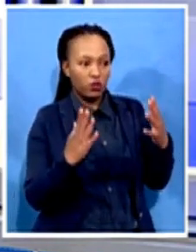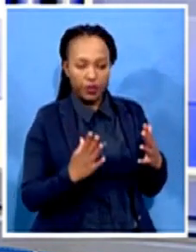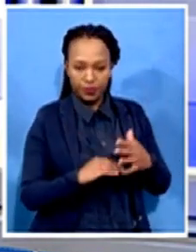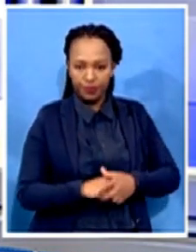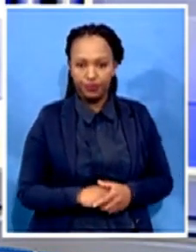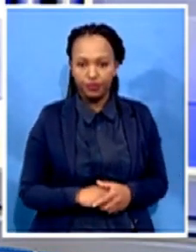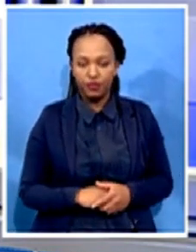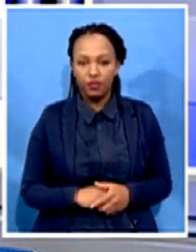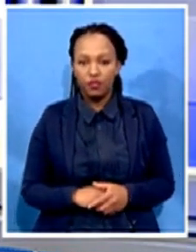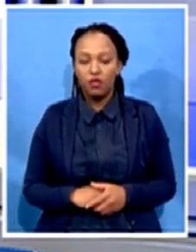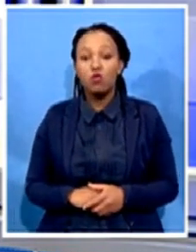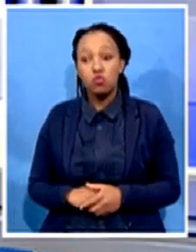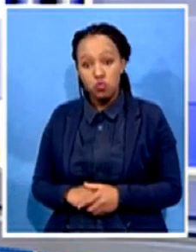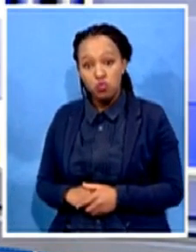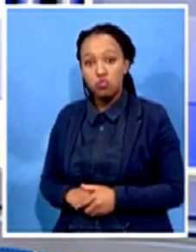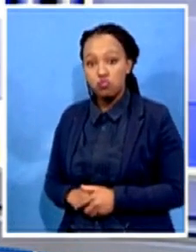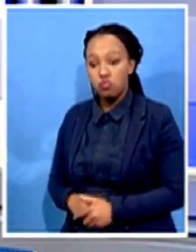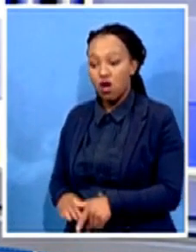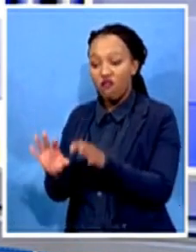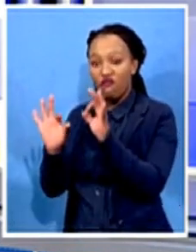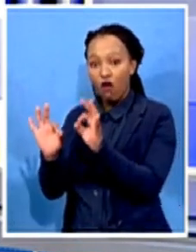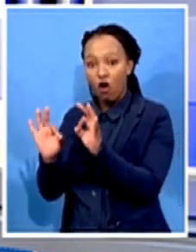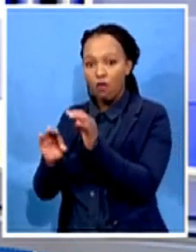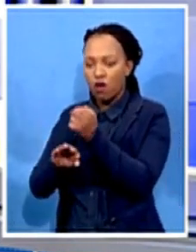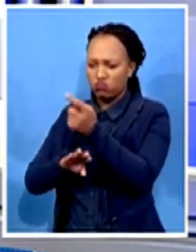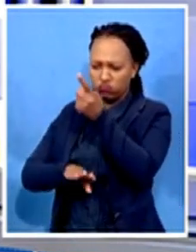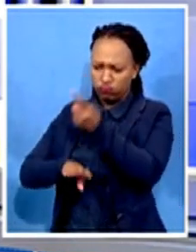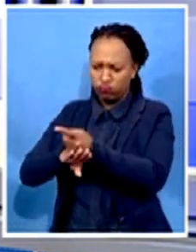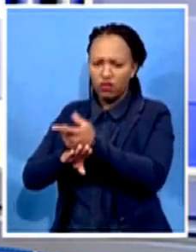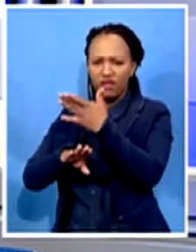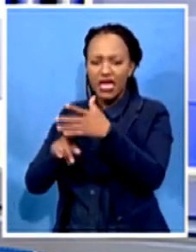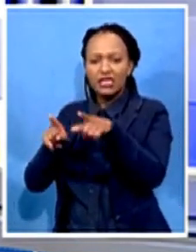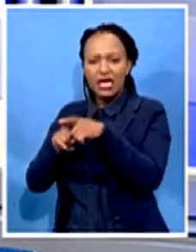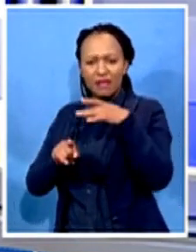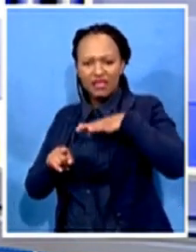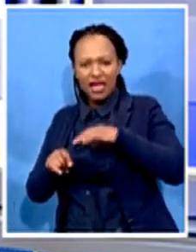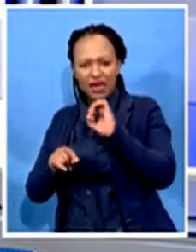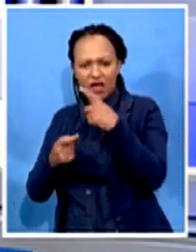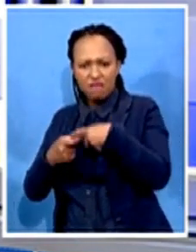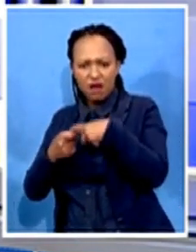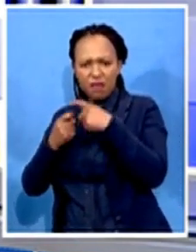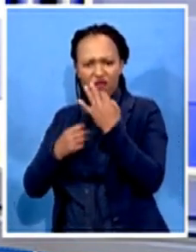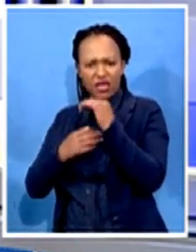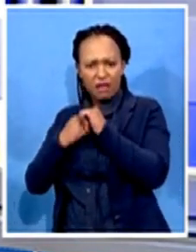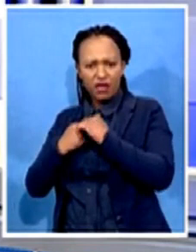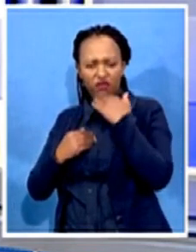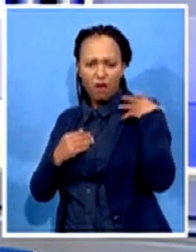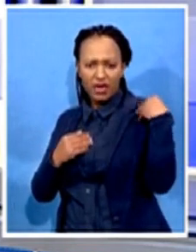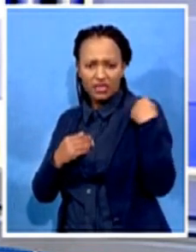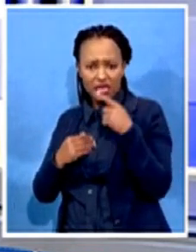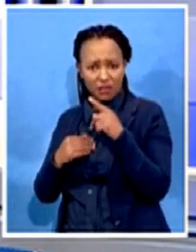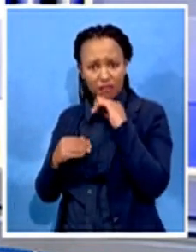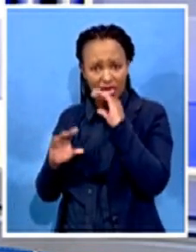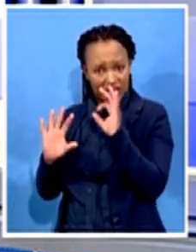The minister docked her salary for, I understand, 3 months. Is it a proportionate response to the